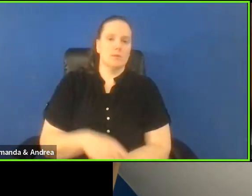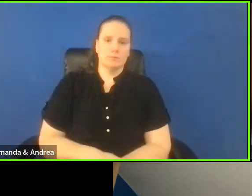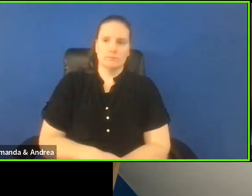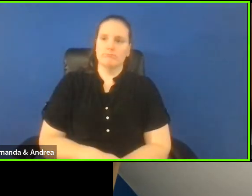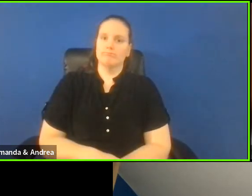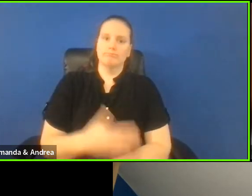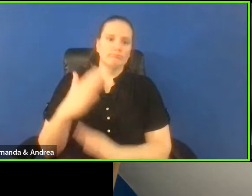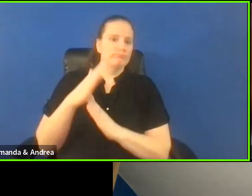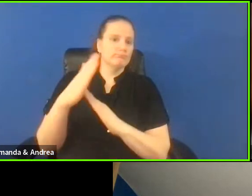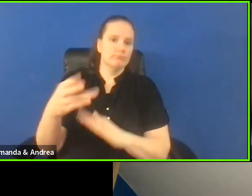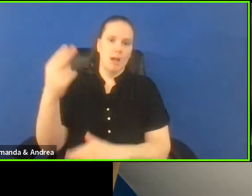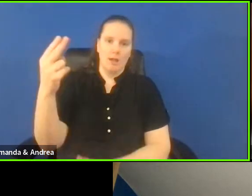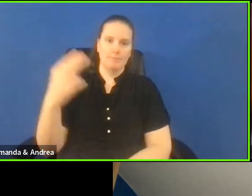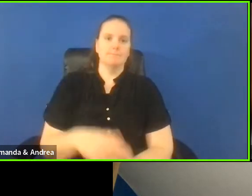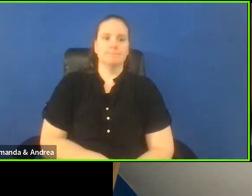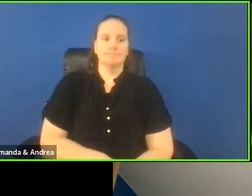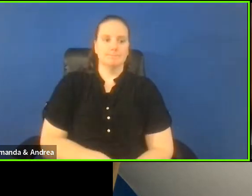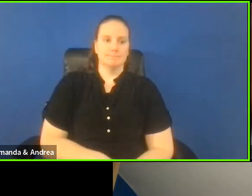highly.